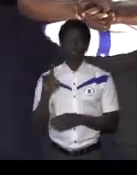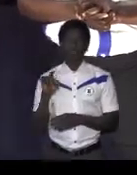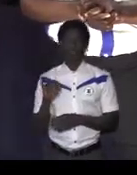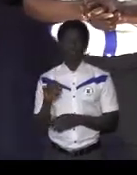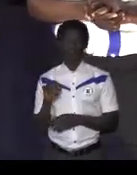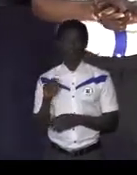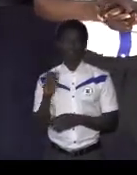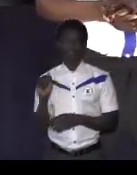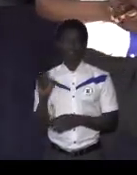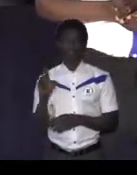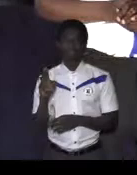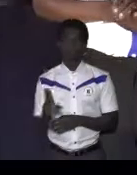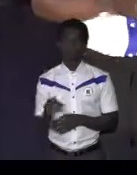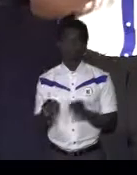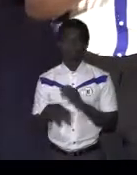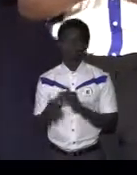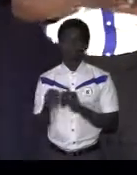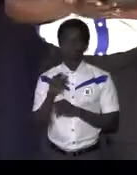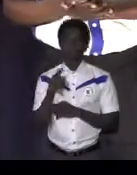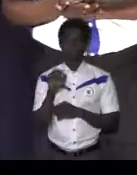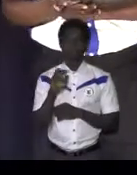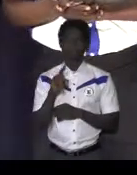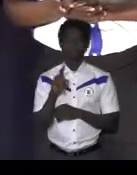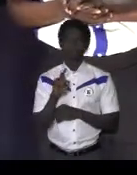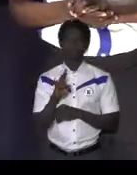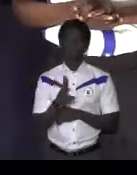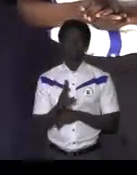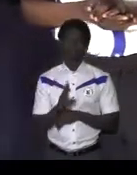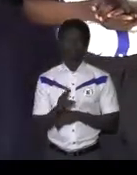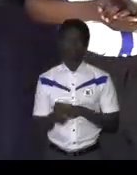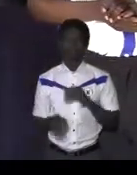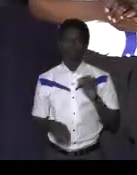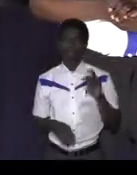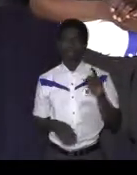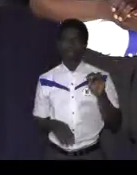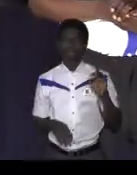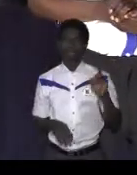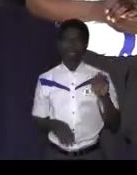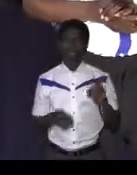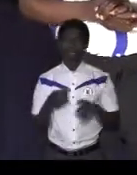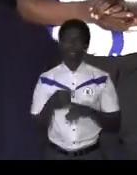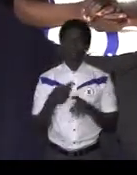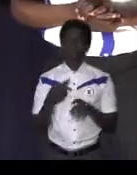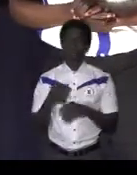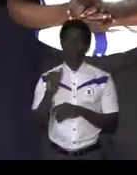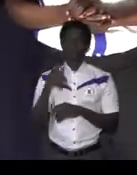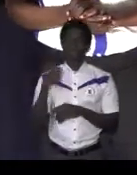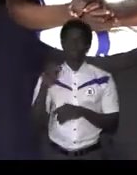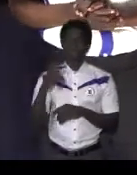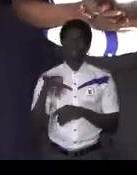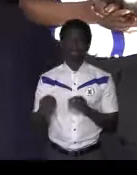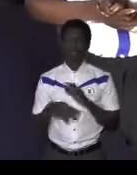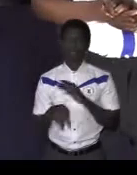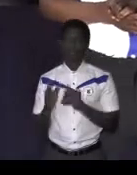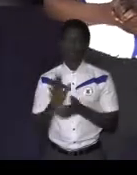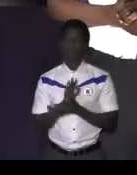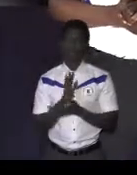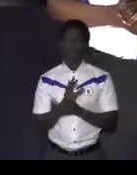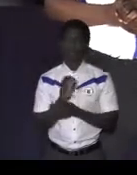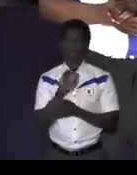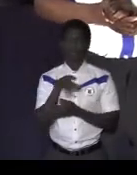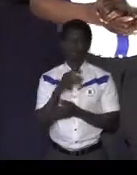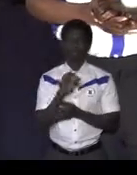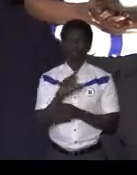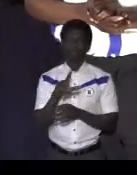Mota, Ikorodu LGA. Okeke Ifeoma from Anglican Primary School, Oto Ijaniki, Ojo